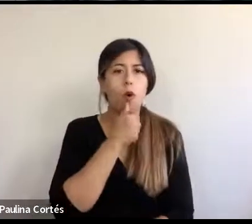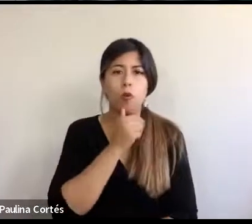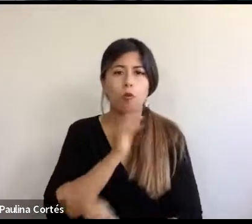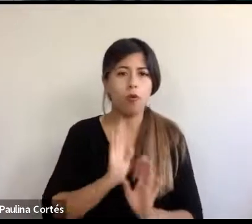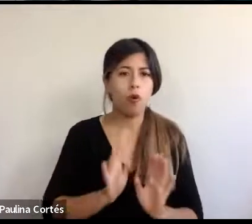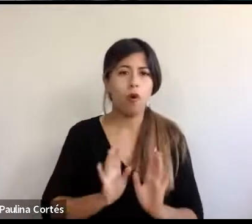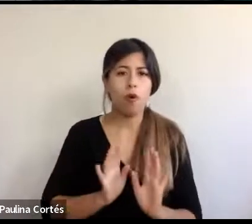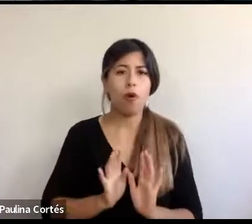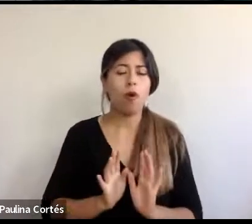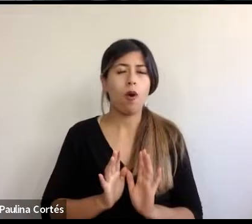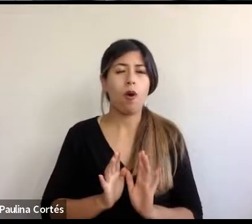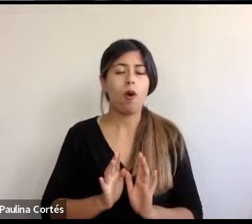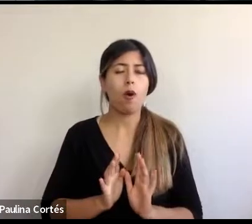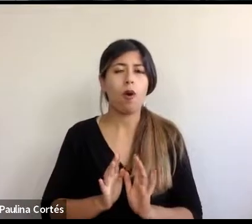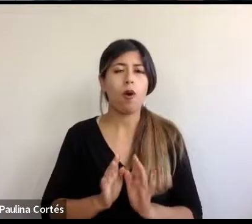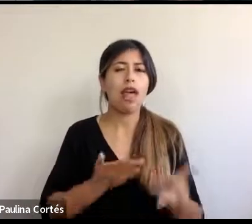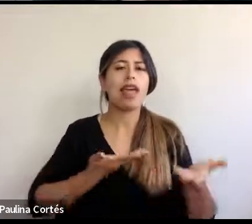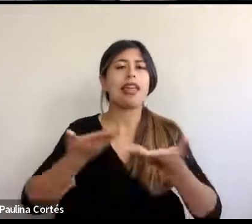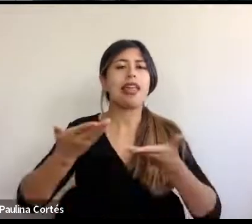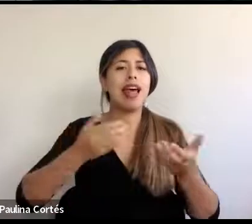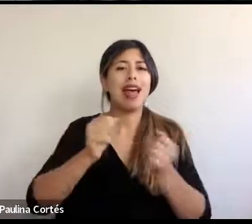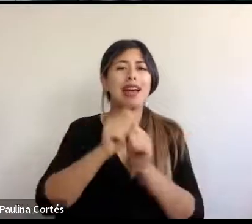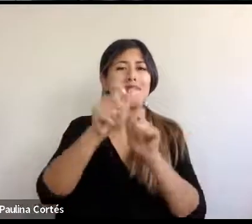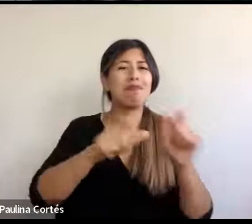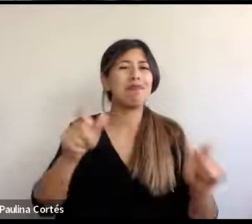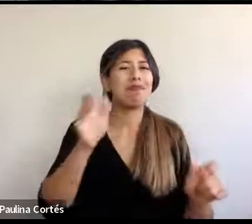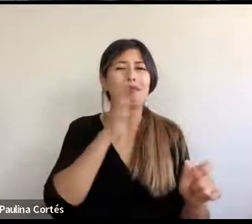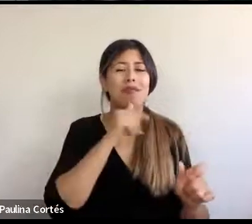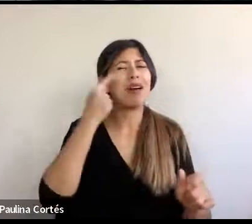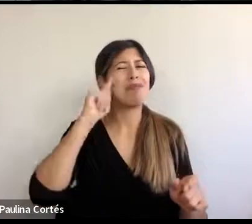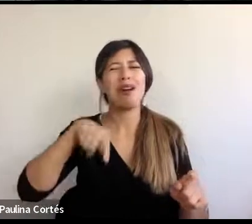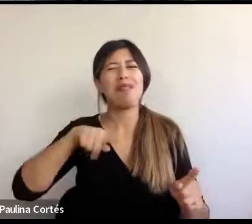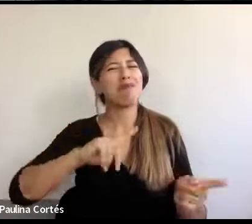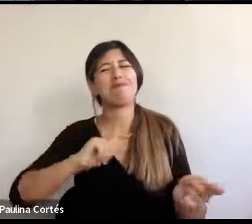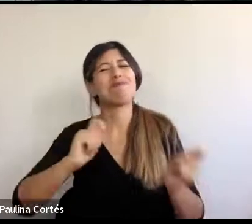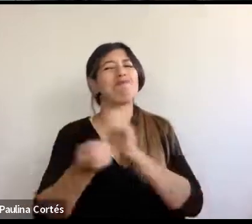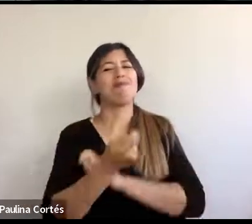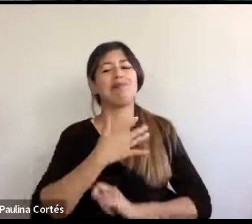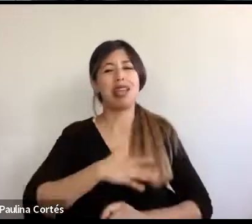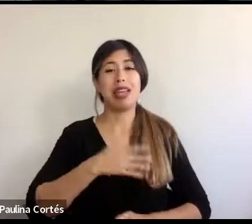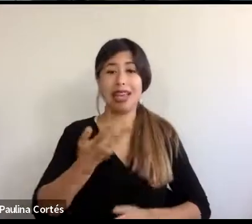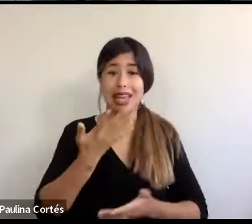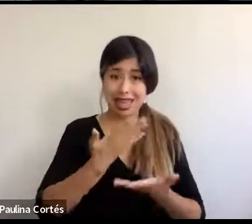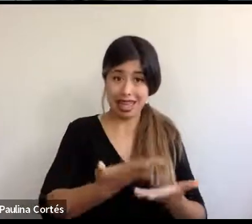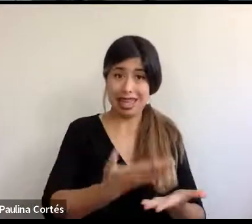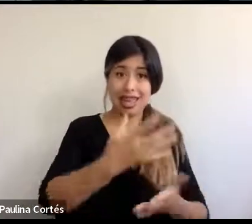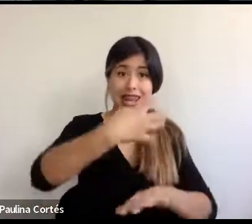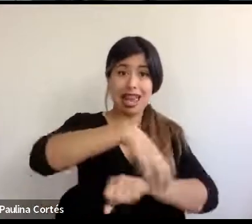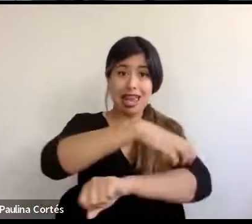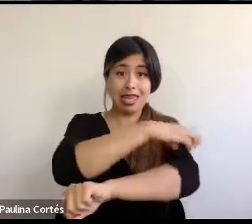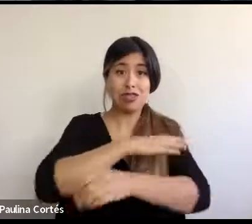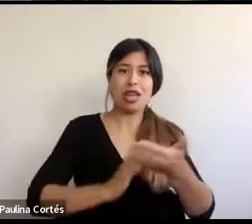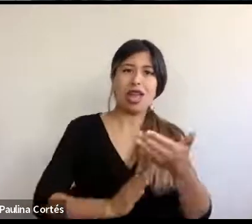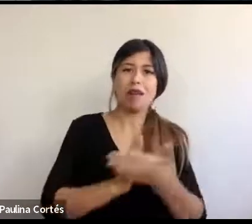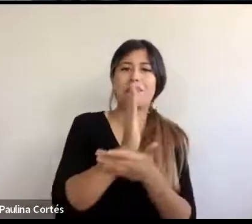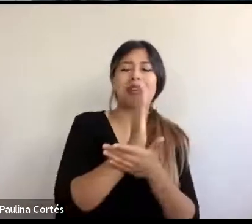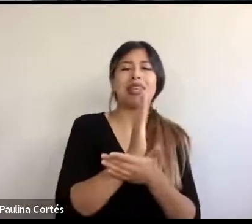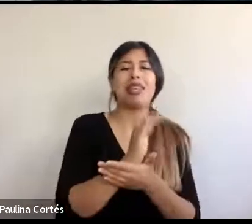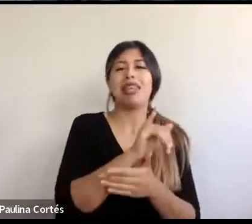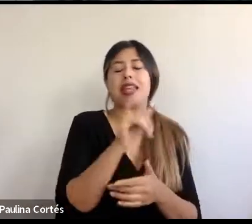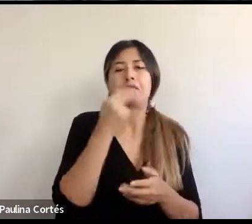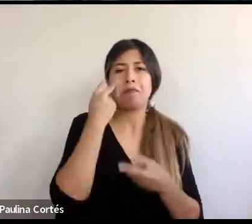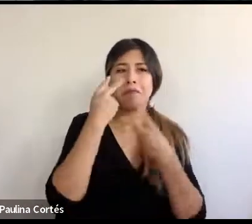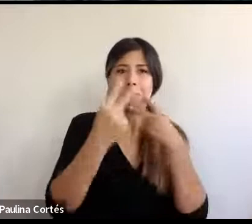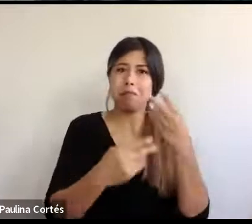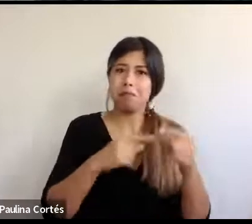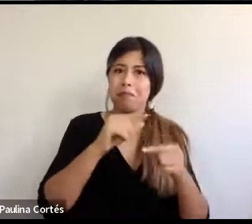step towards them to give them the opportunity to actually start a festival, and we'll see how that actually works. We hope that it will help